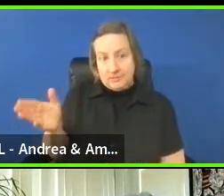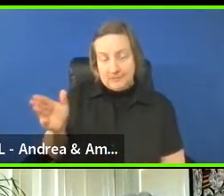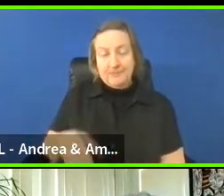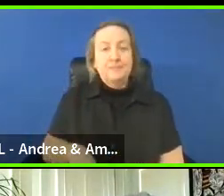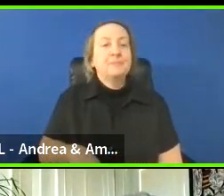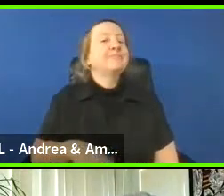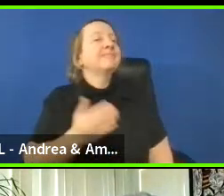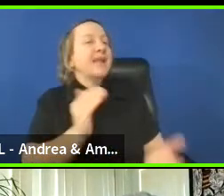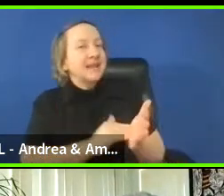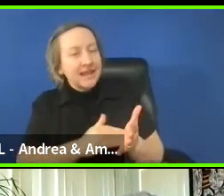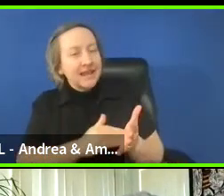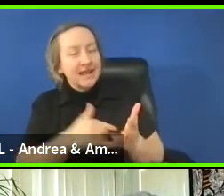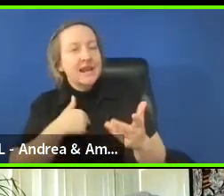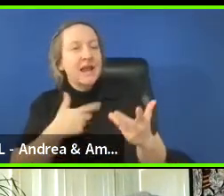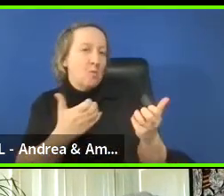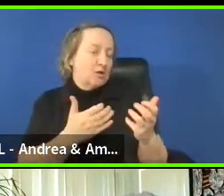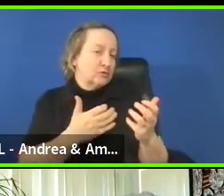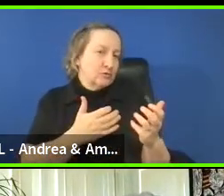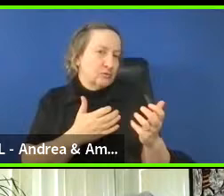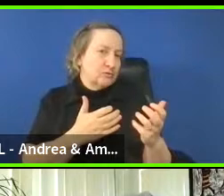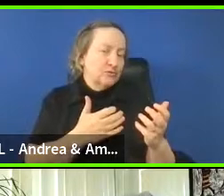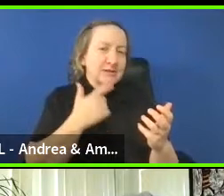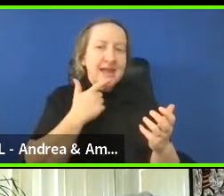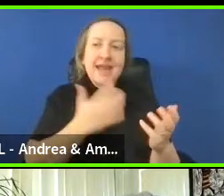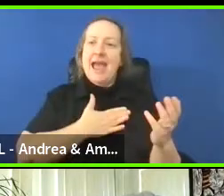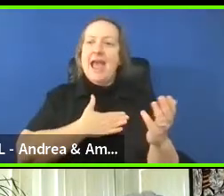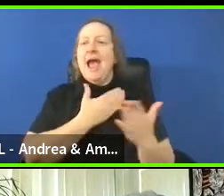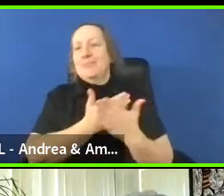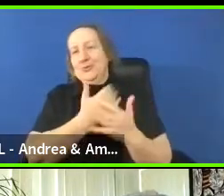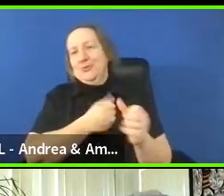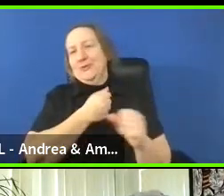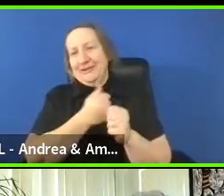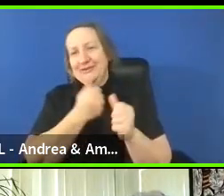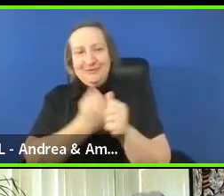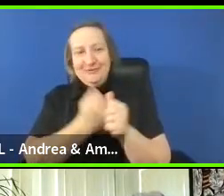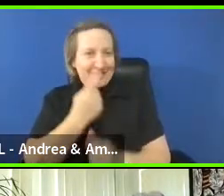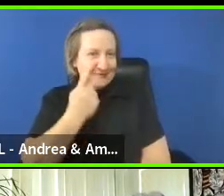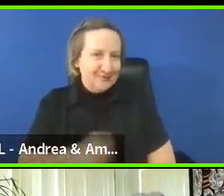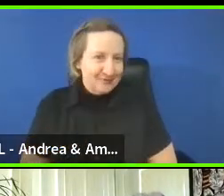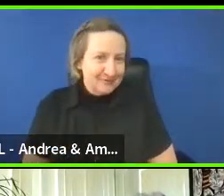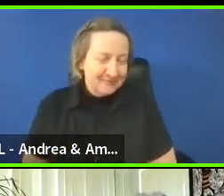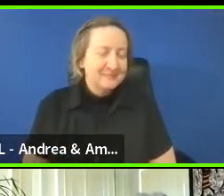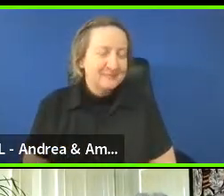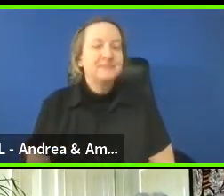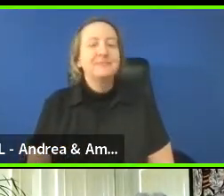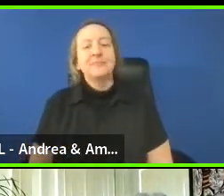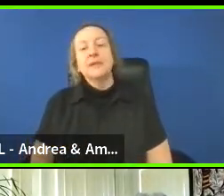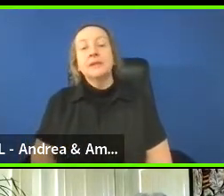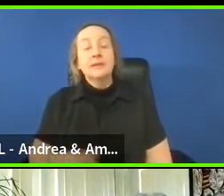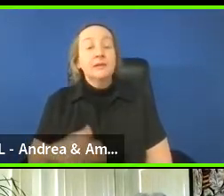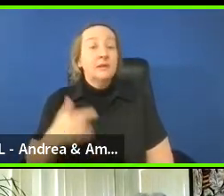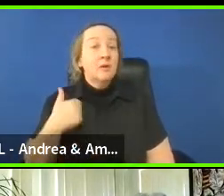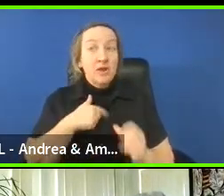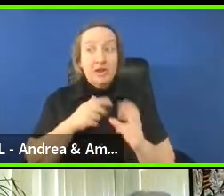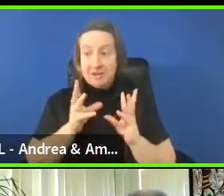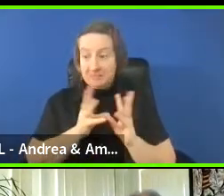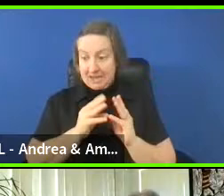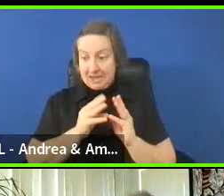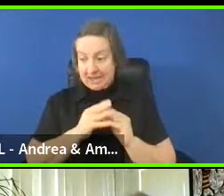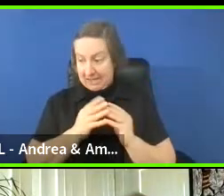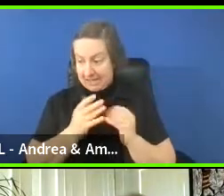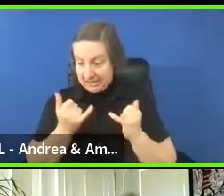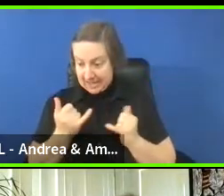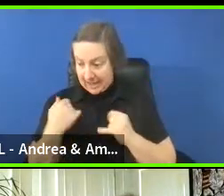Once again, I'd like to echo the Happy New Year's to everyone. This is, we have been meeting now